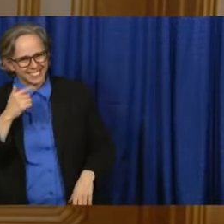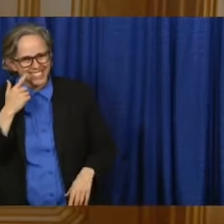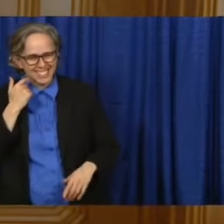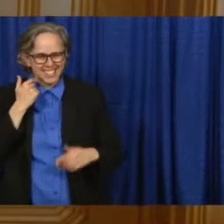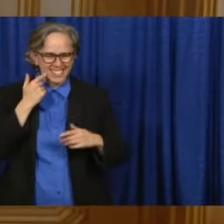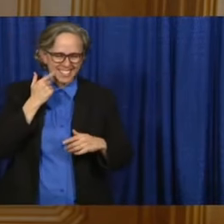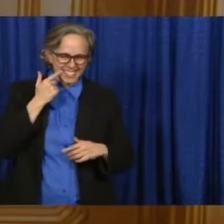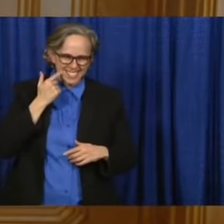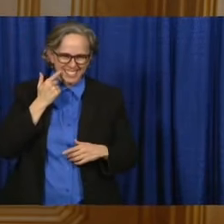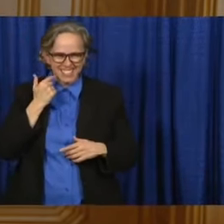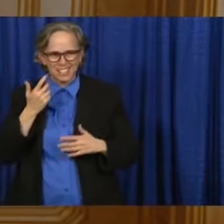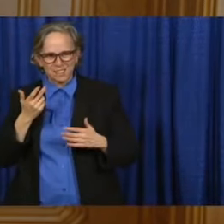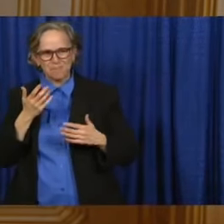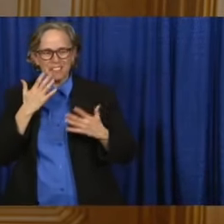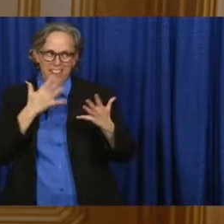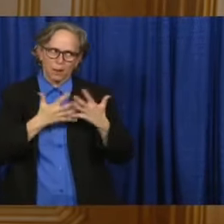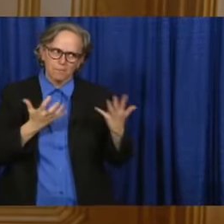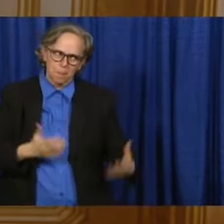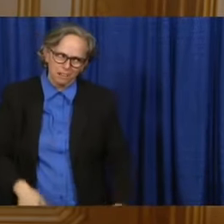thank you very much. Thank you.